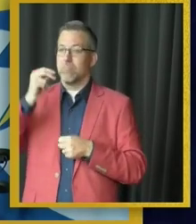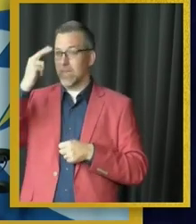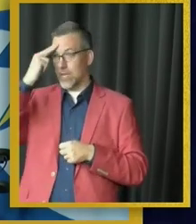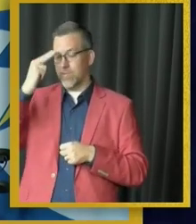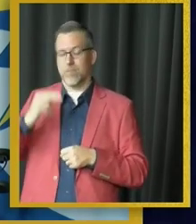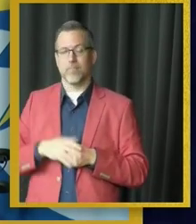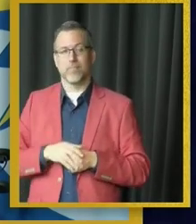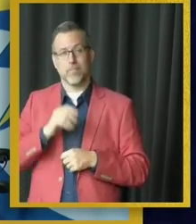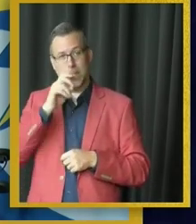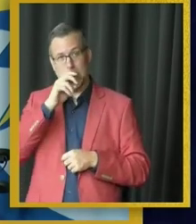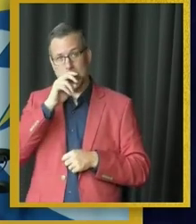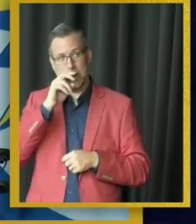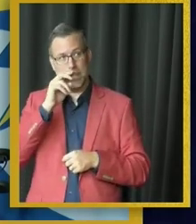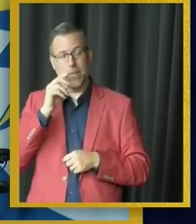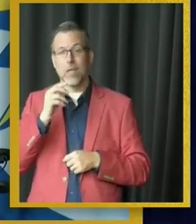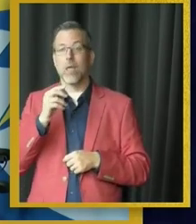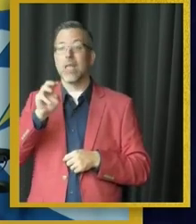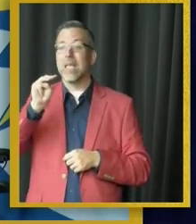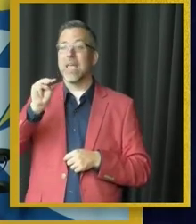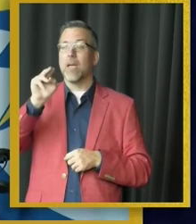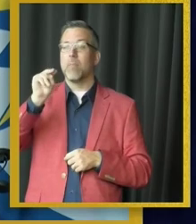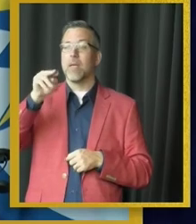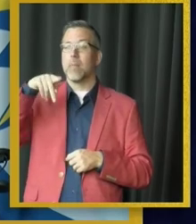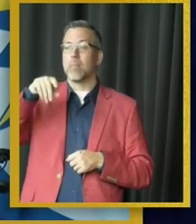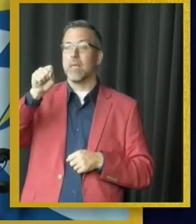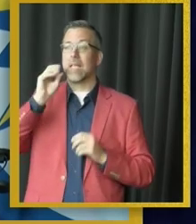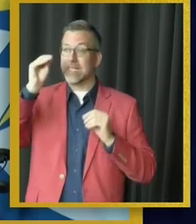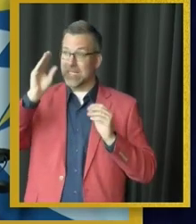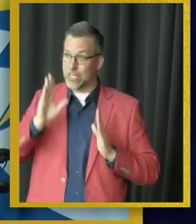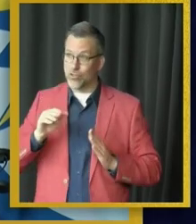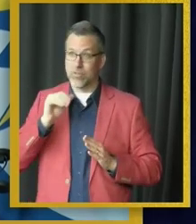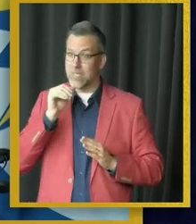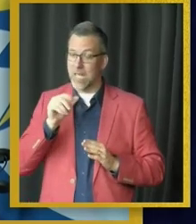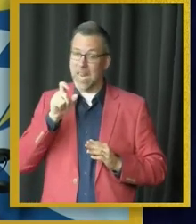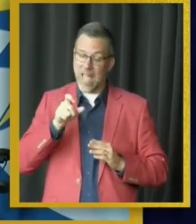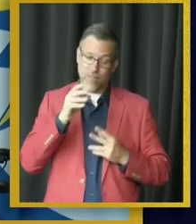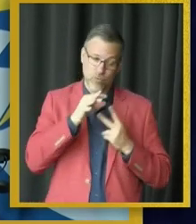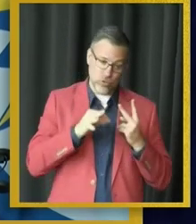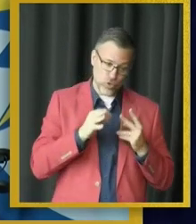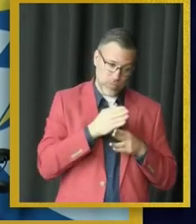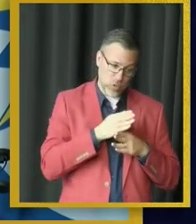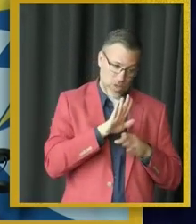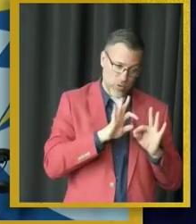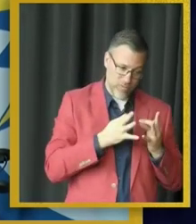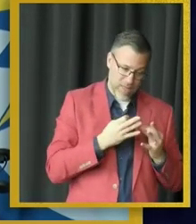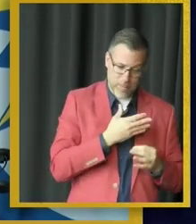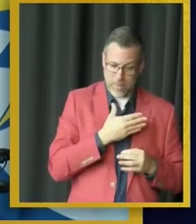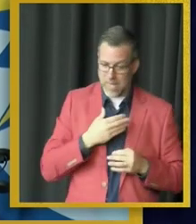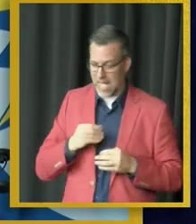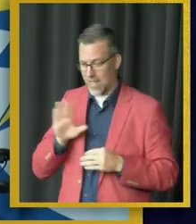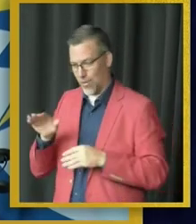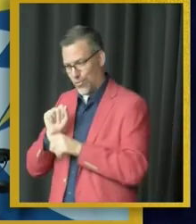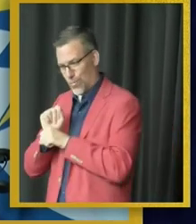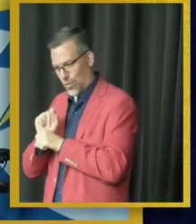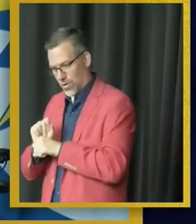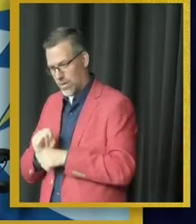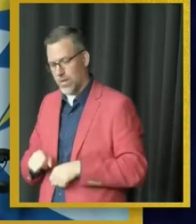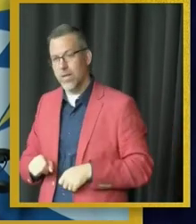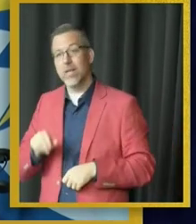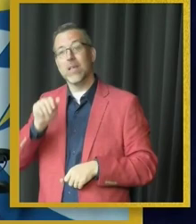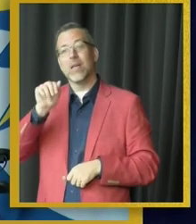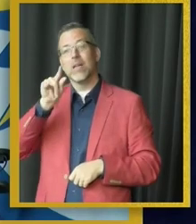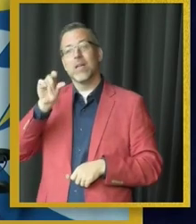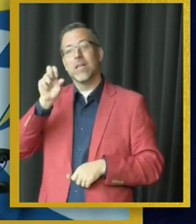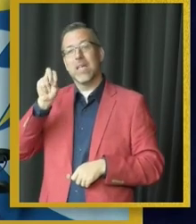you're no longer seeing MNPS teachers forced to choose between career and family. Now, I recently heard from Allison